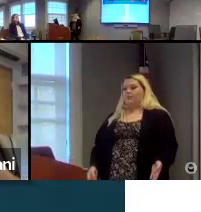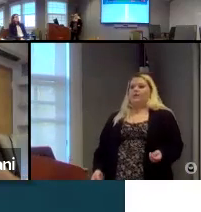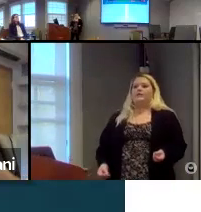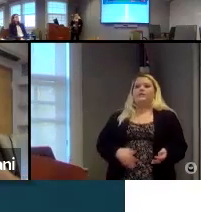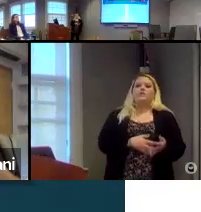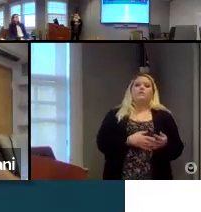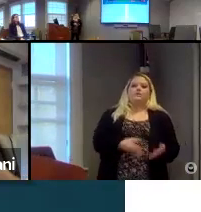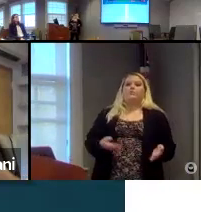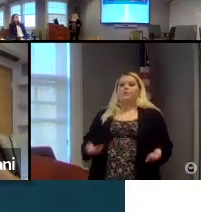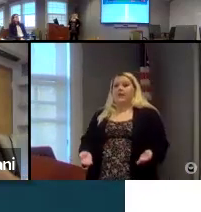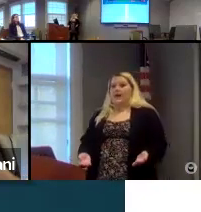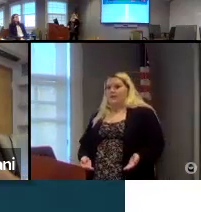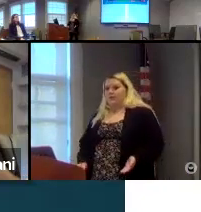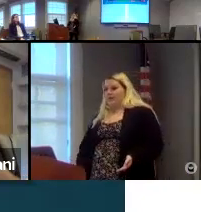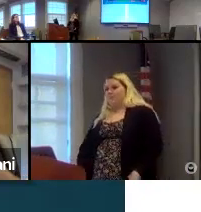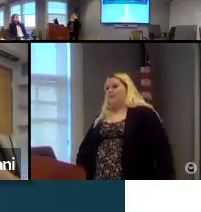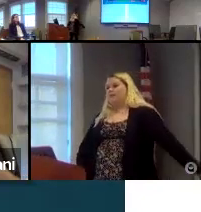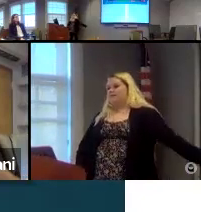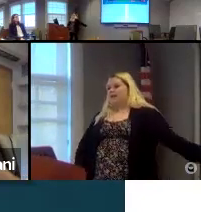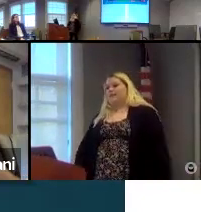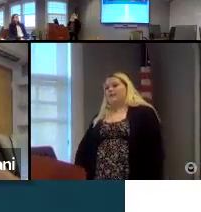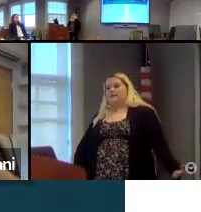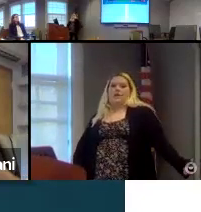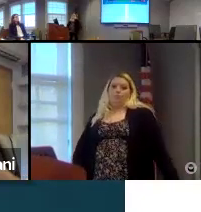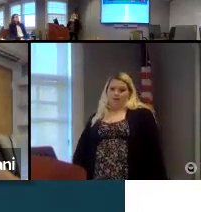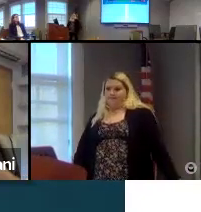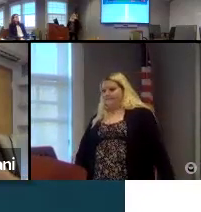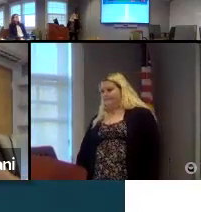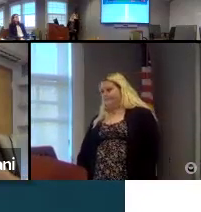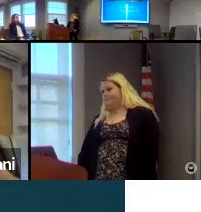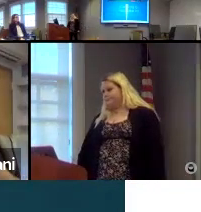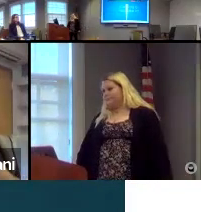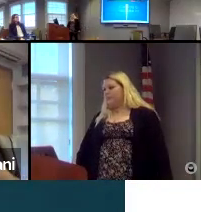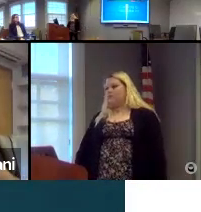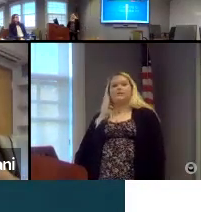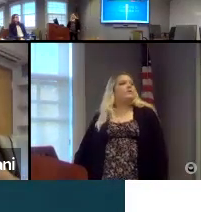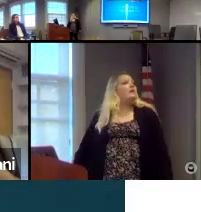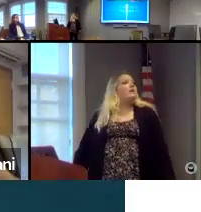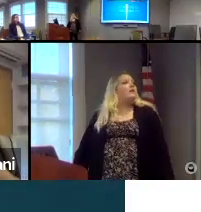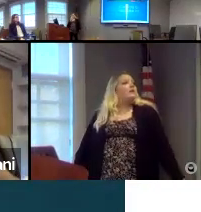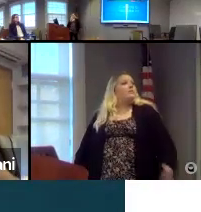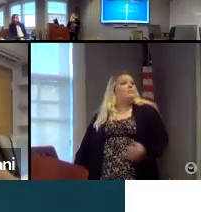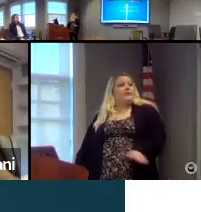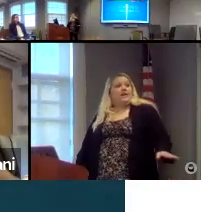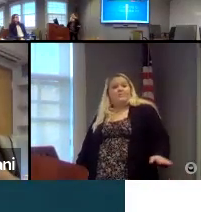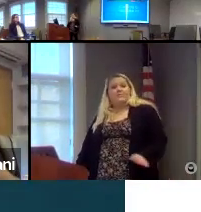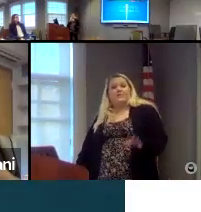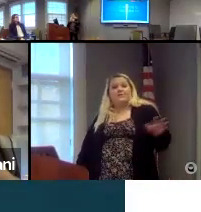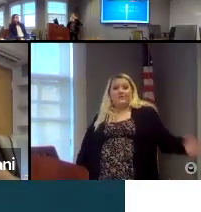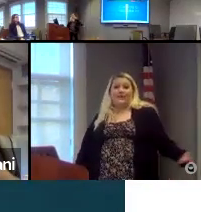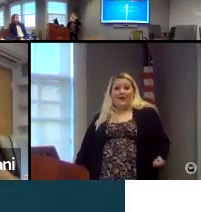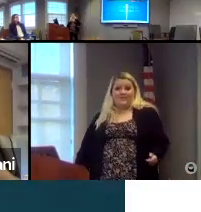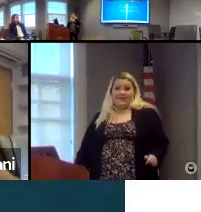is very important to look at that overlap because it's analytically important. So My